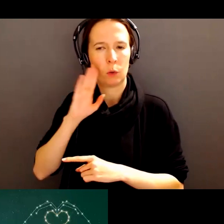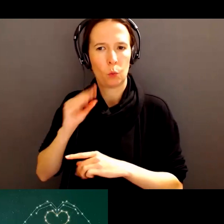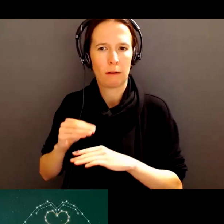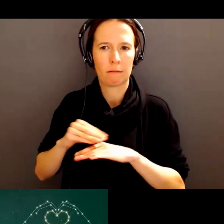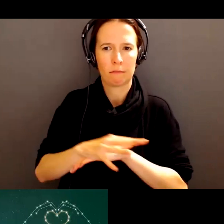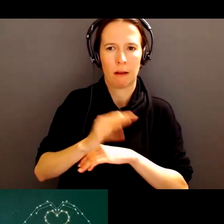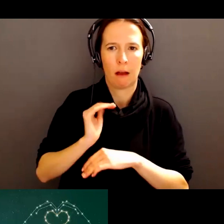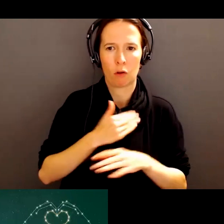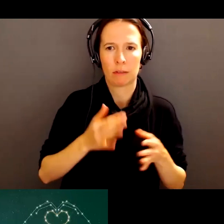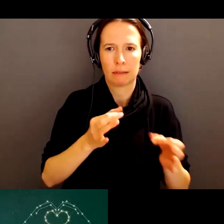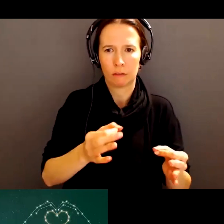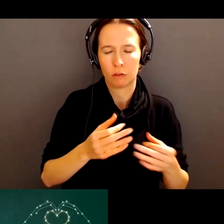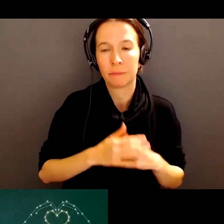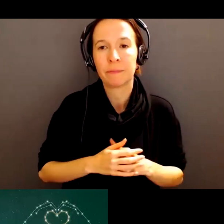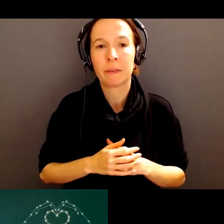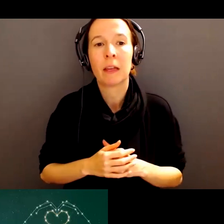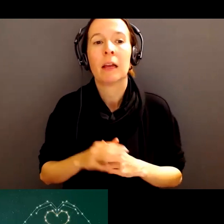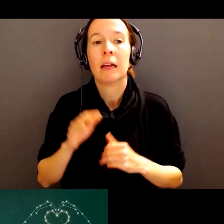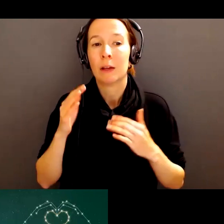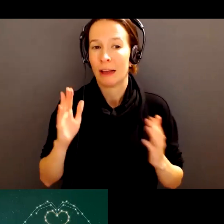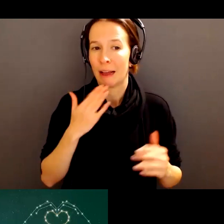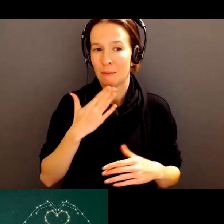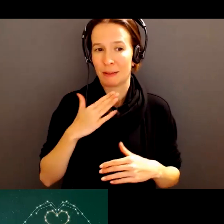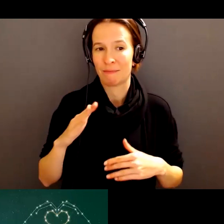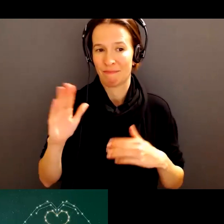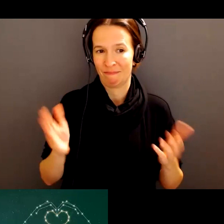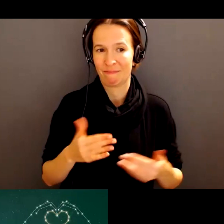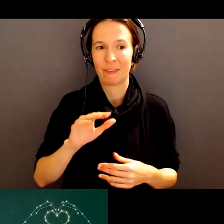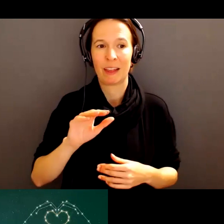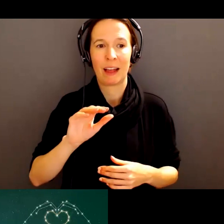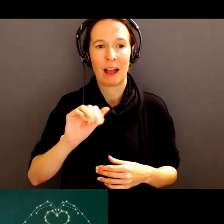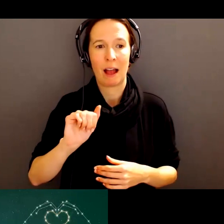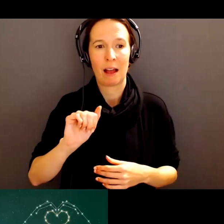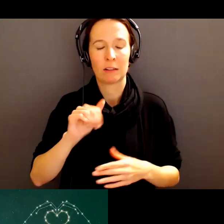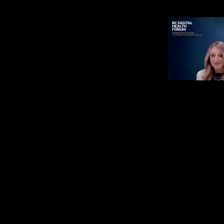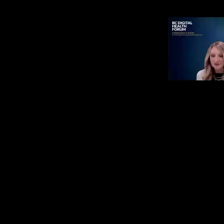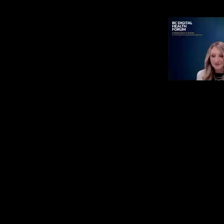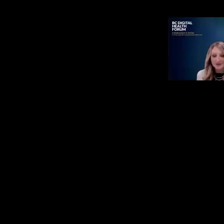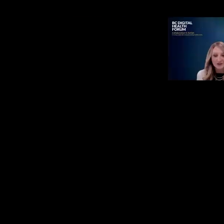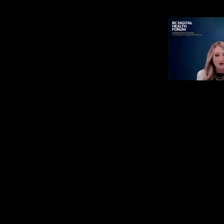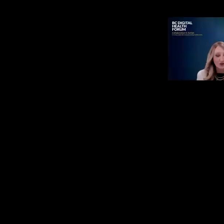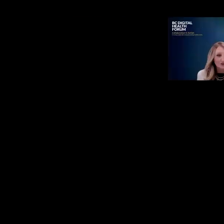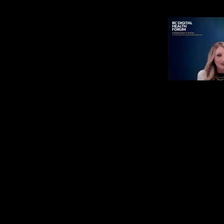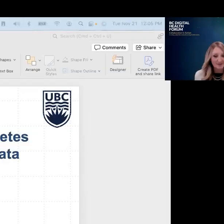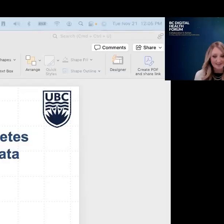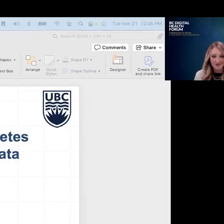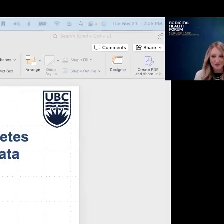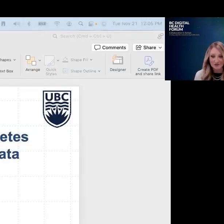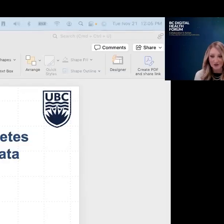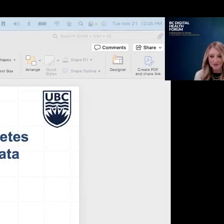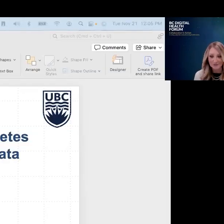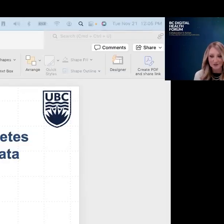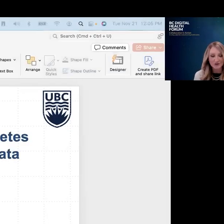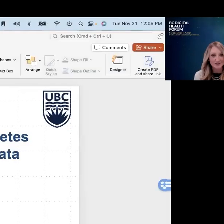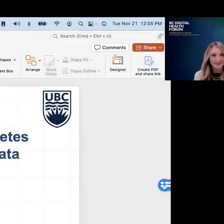Dr. Shazhan Amed. Dr. Amed is a pediatric endocrinologist and head of the Division of Endocrinology at BC